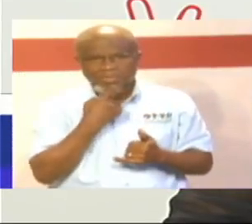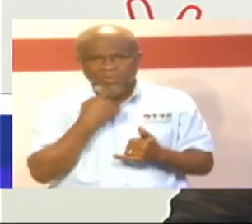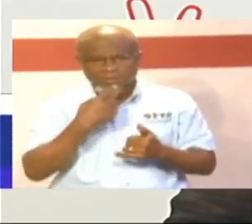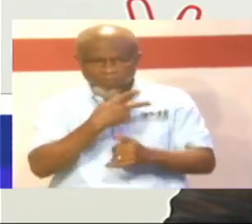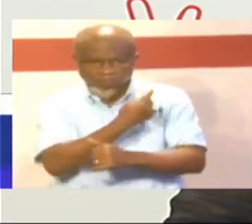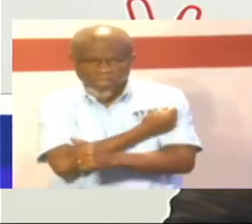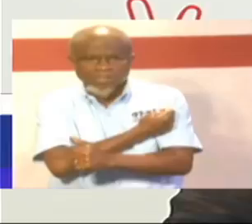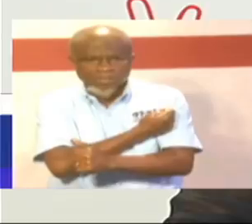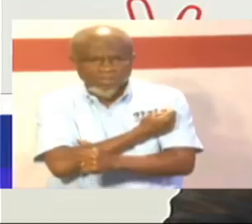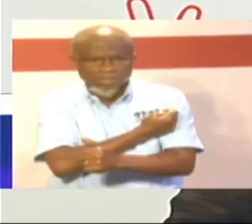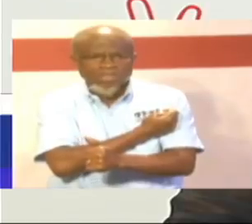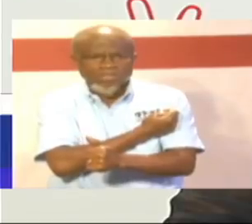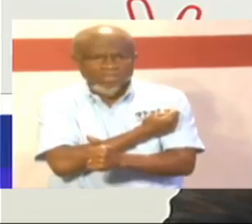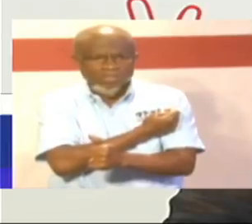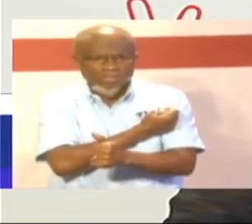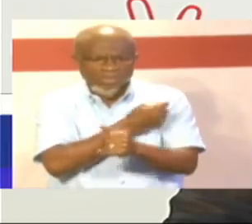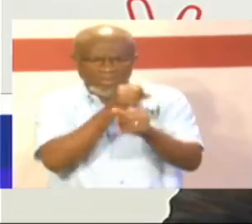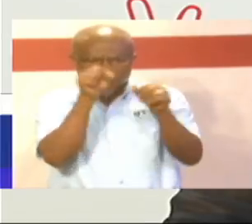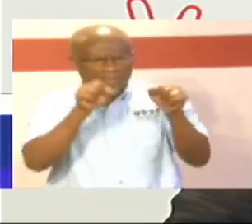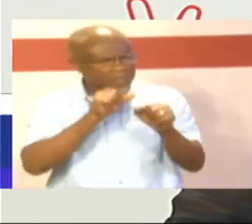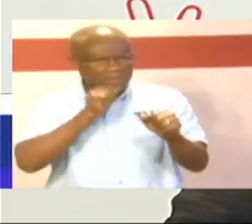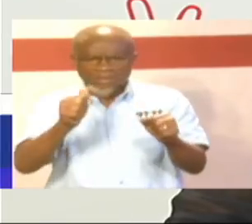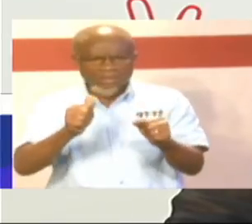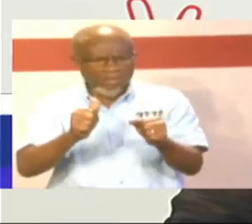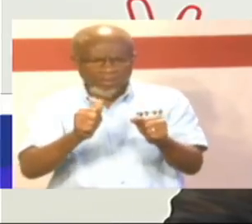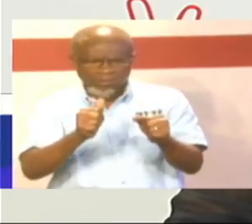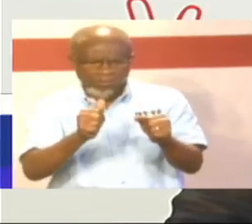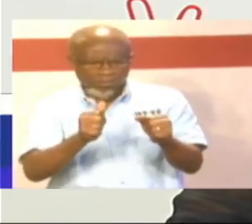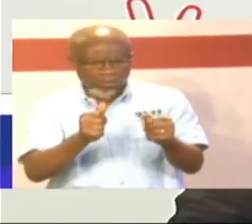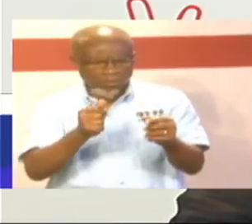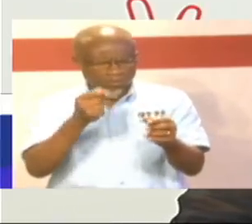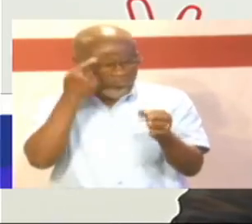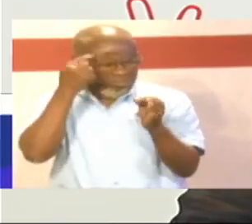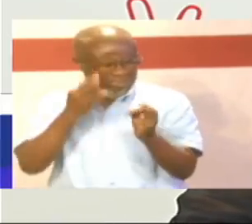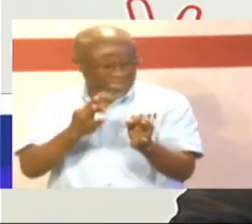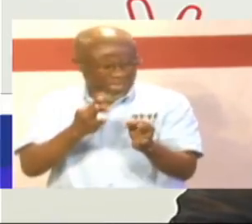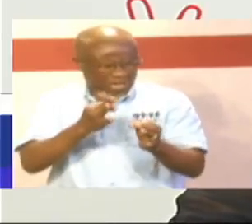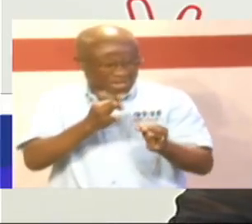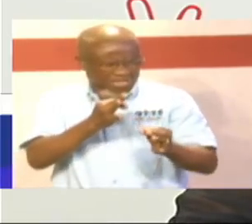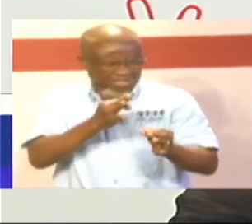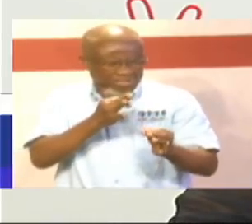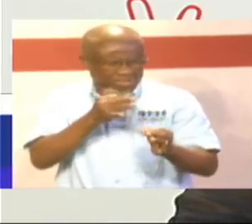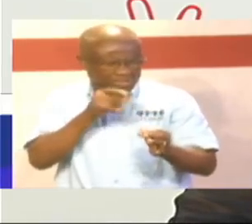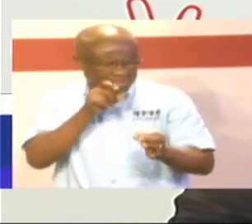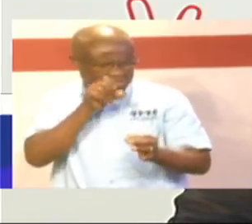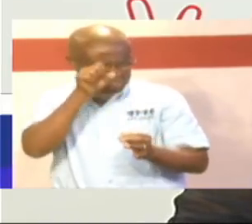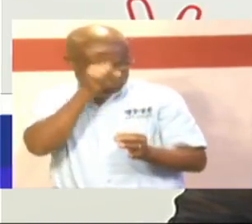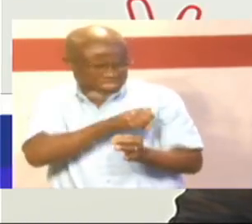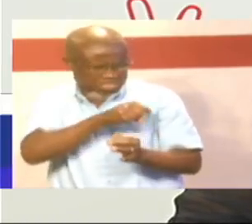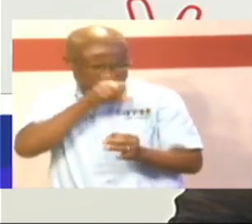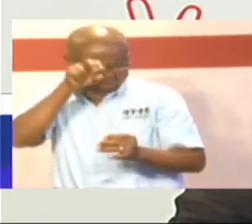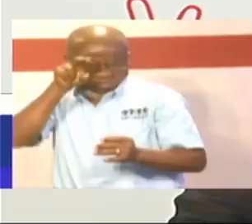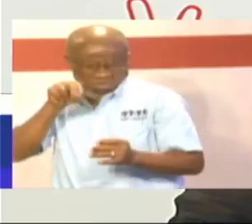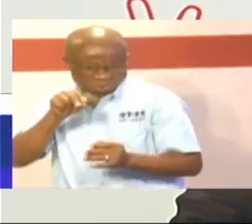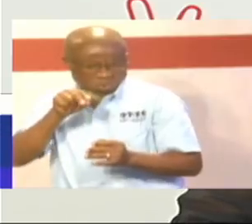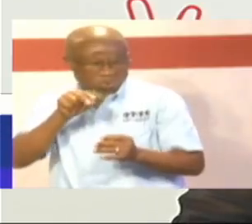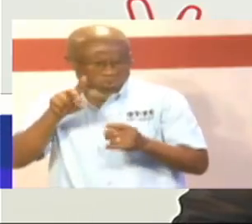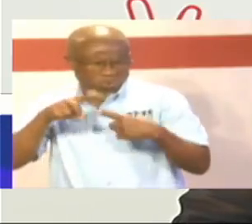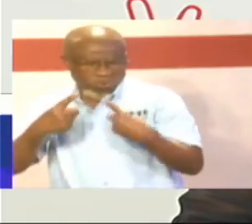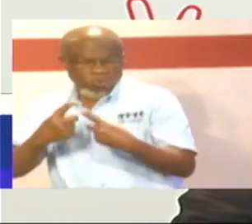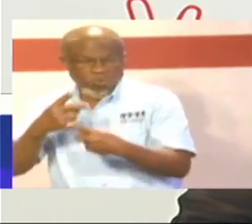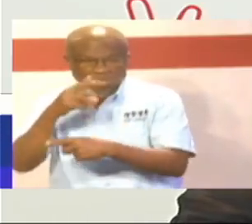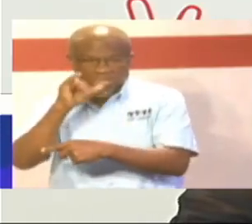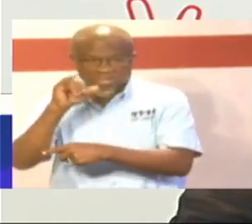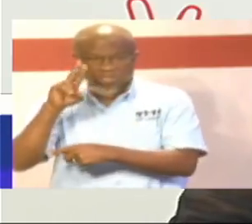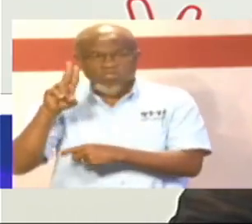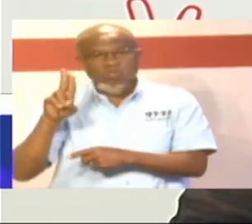status is not a criteria for the admission of a patient into the intensive care unit of our